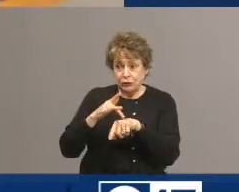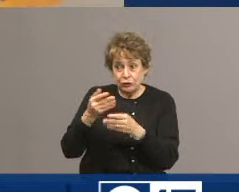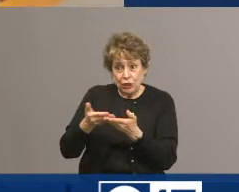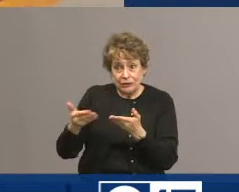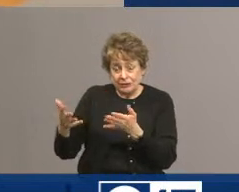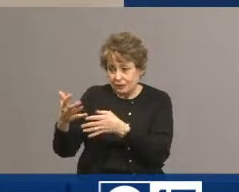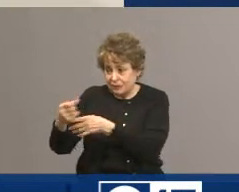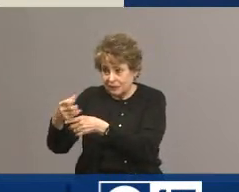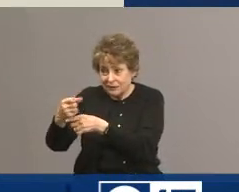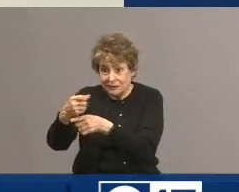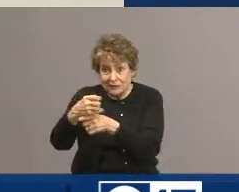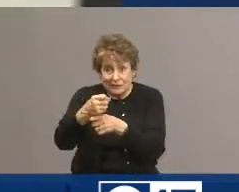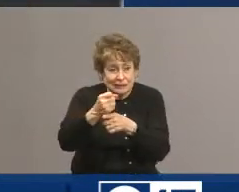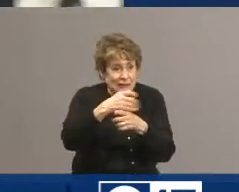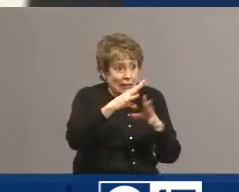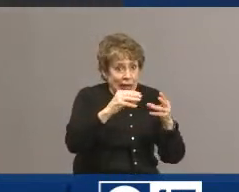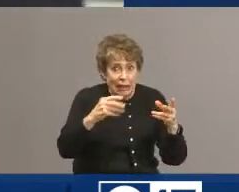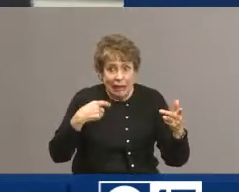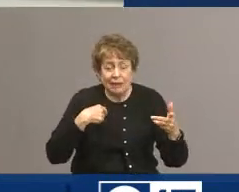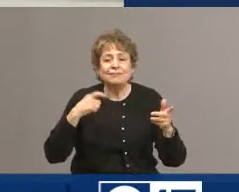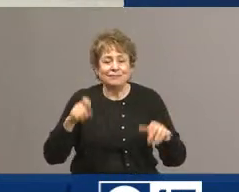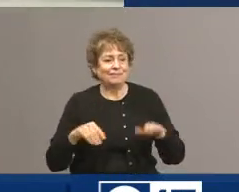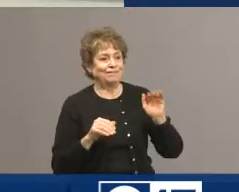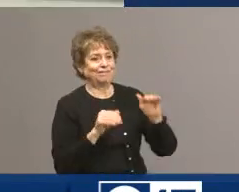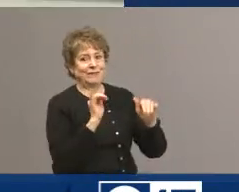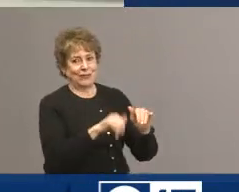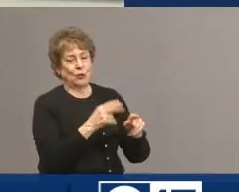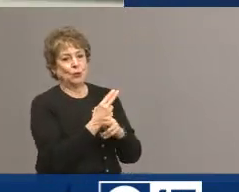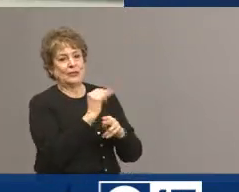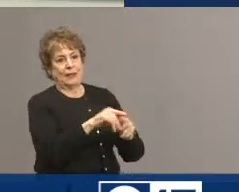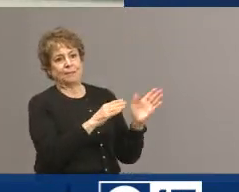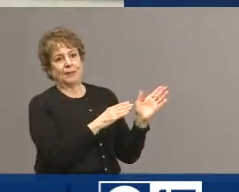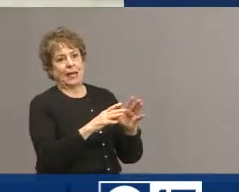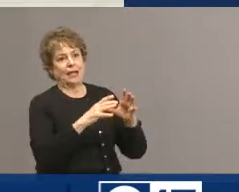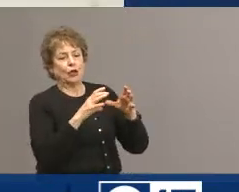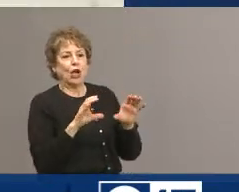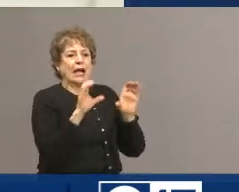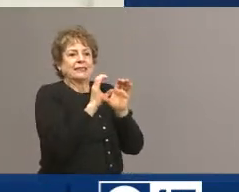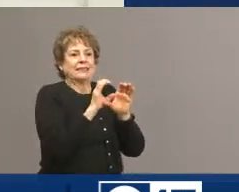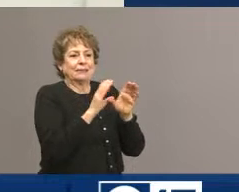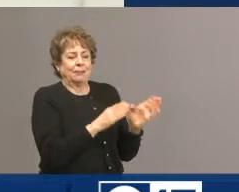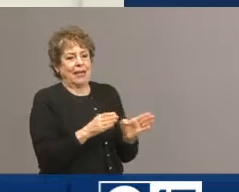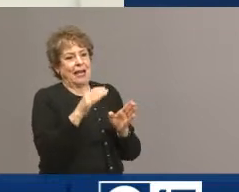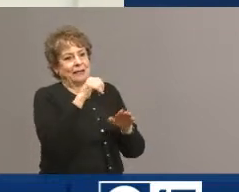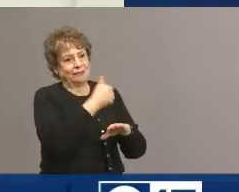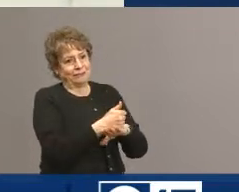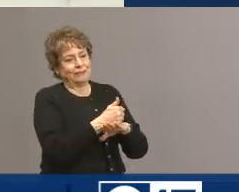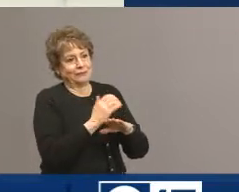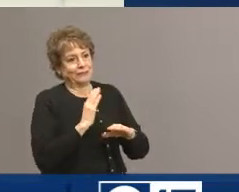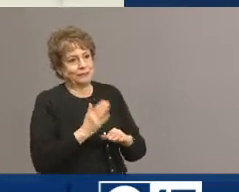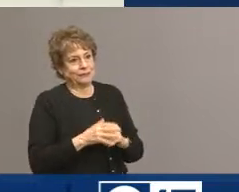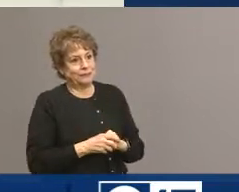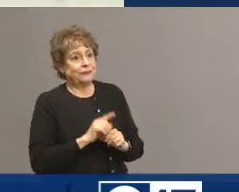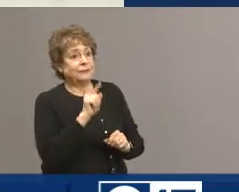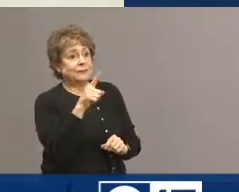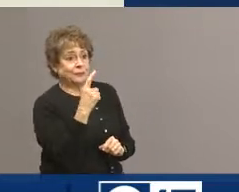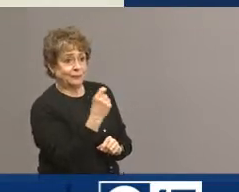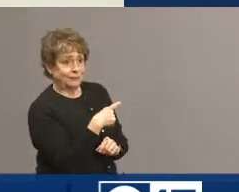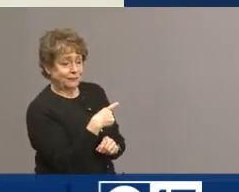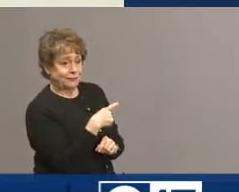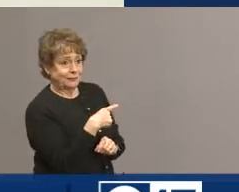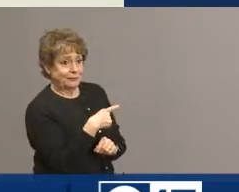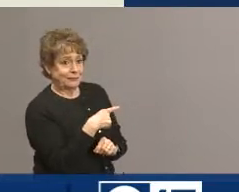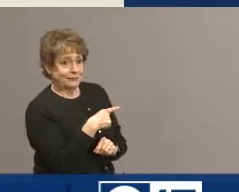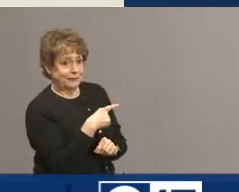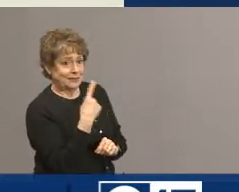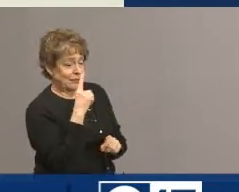healthcare professionals are telling us that your negligence in opening the state early, those are their words, not mine, have put them in an